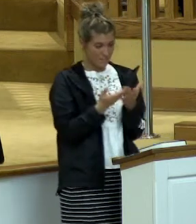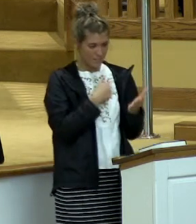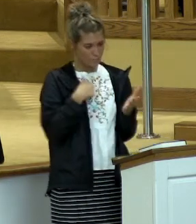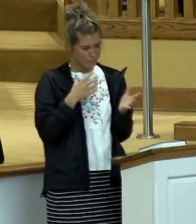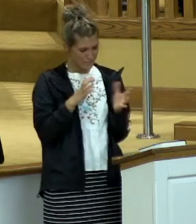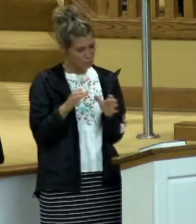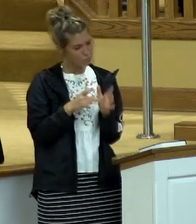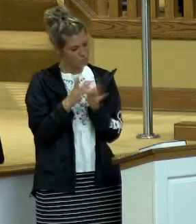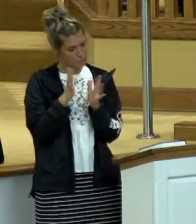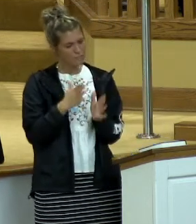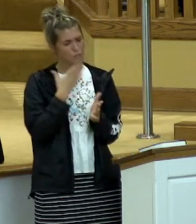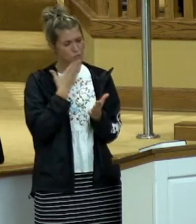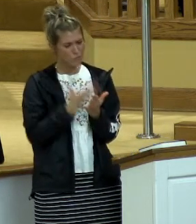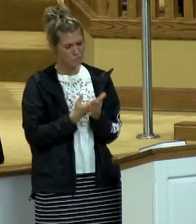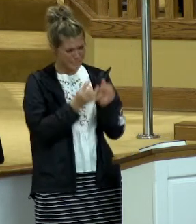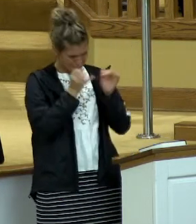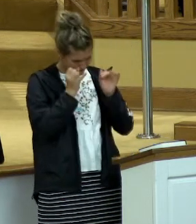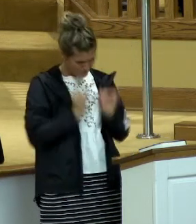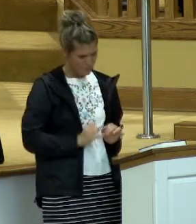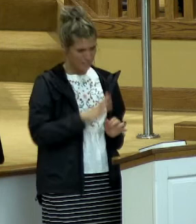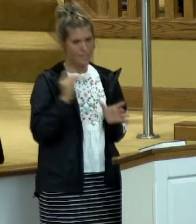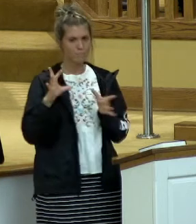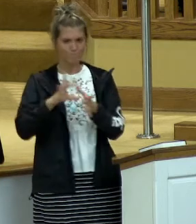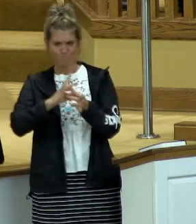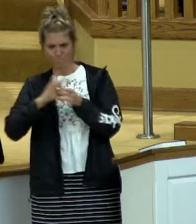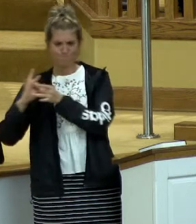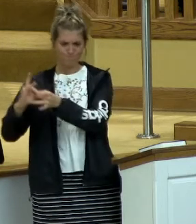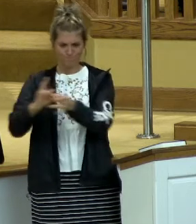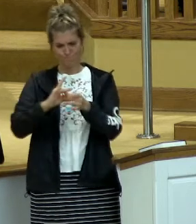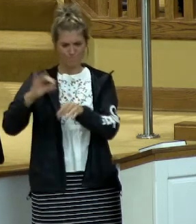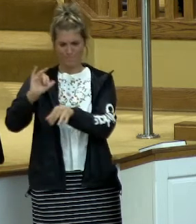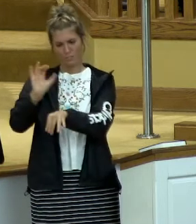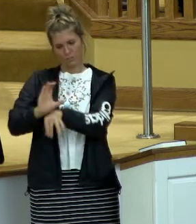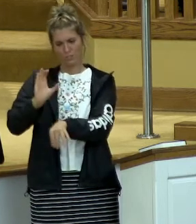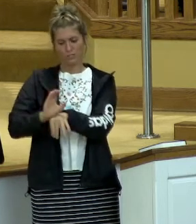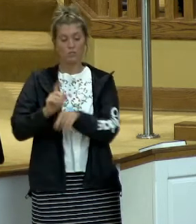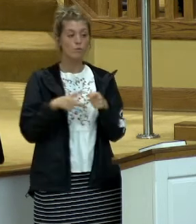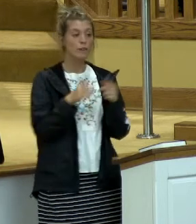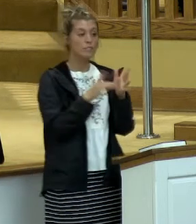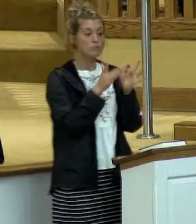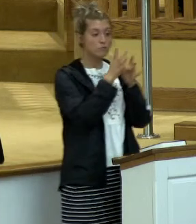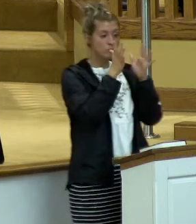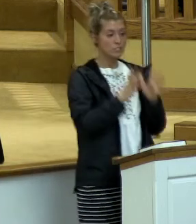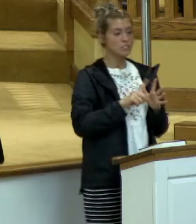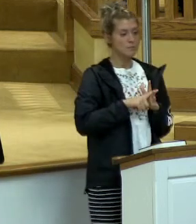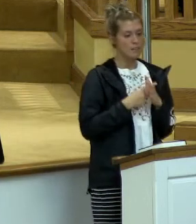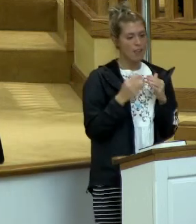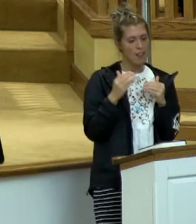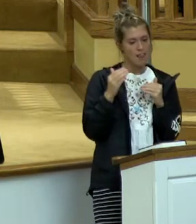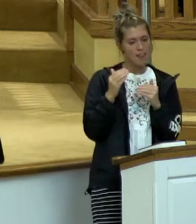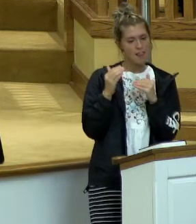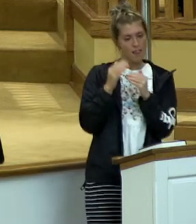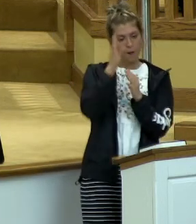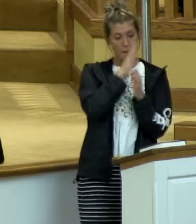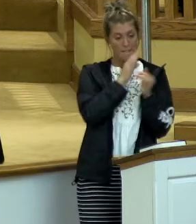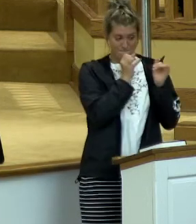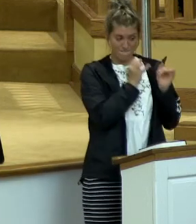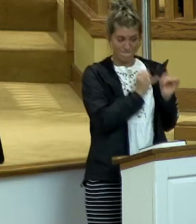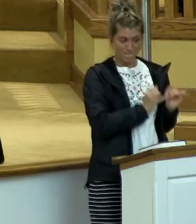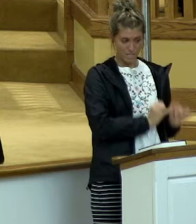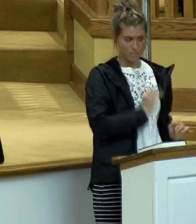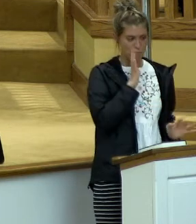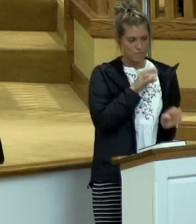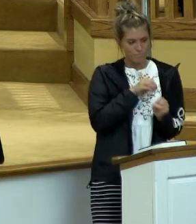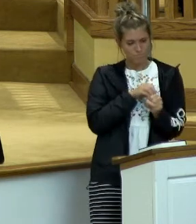life is good individually and corporately. And let me just say this. When Christians begin to get closer to God individually,